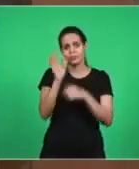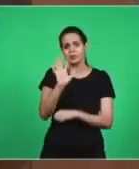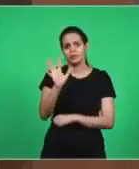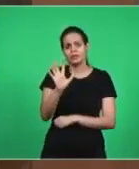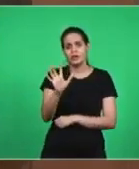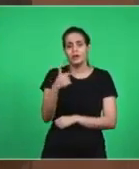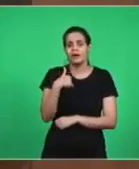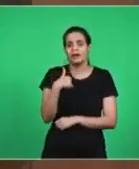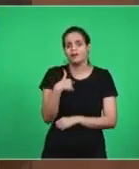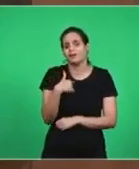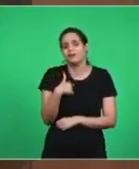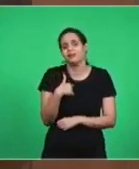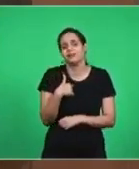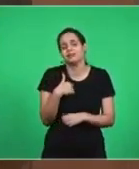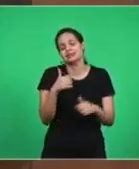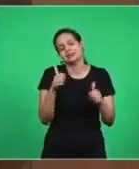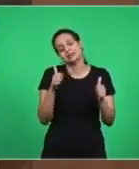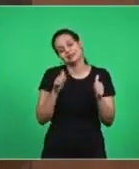else.